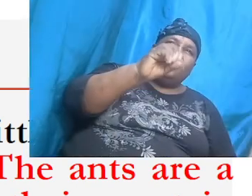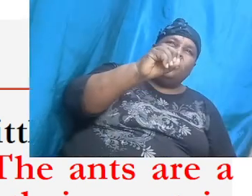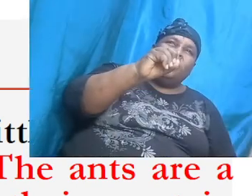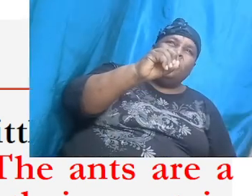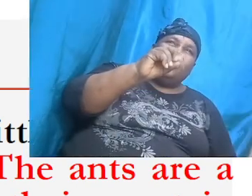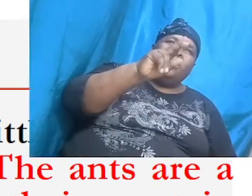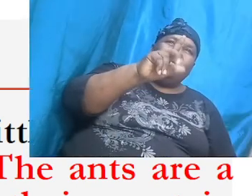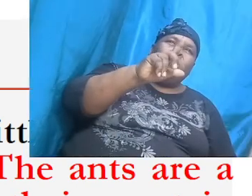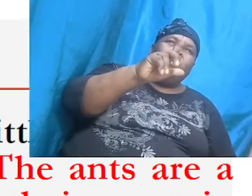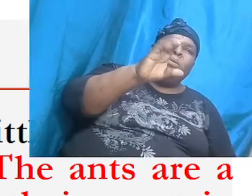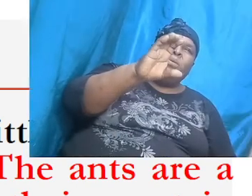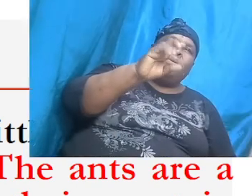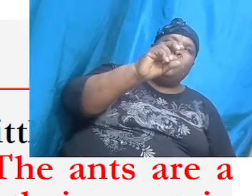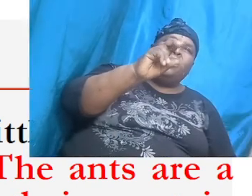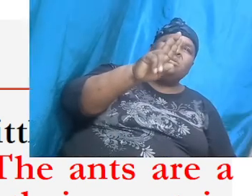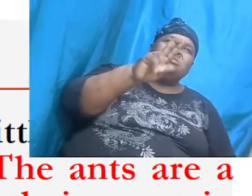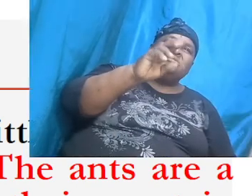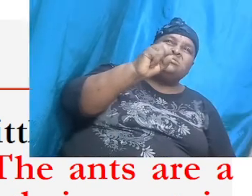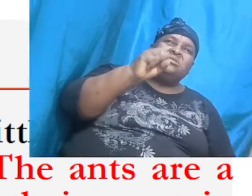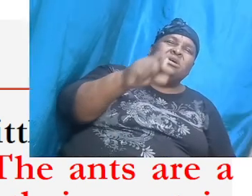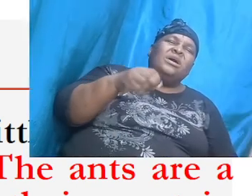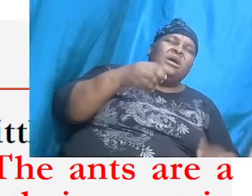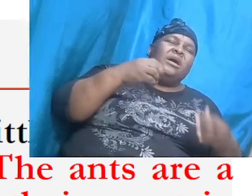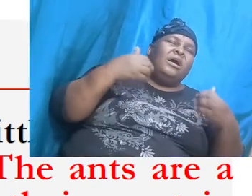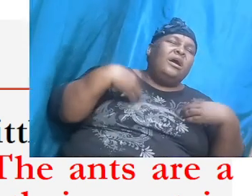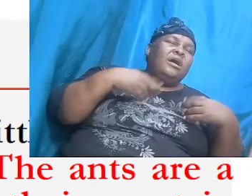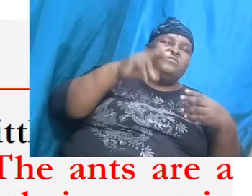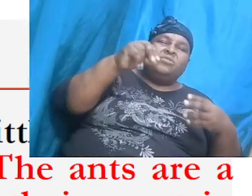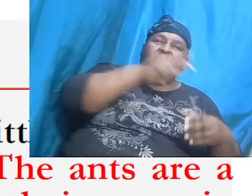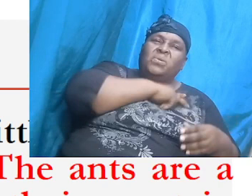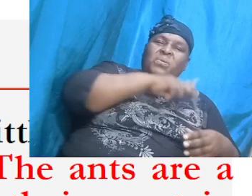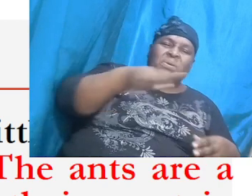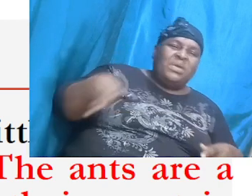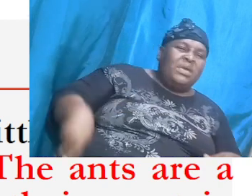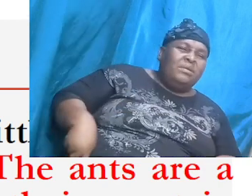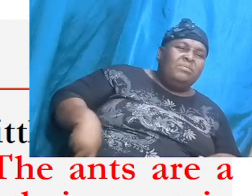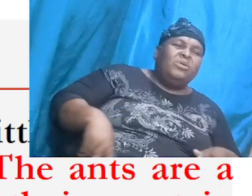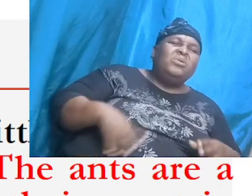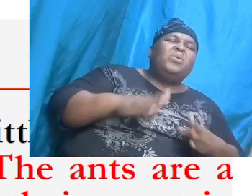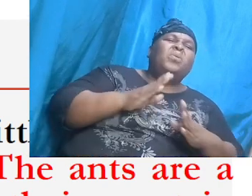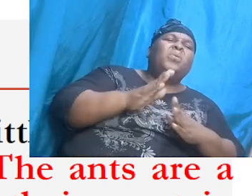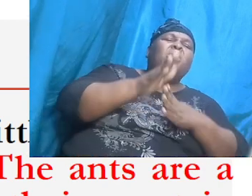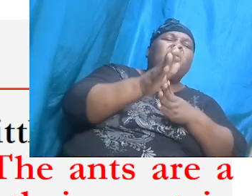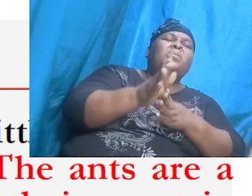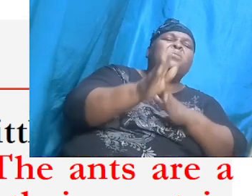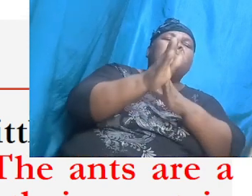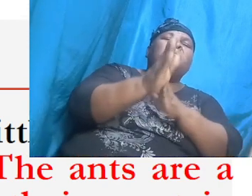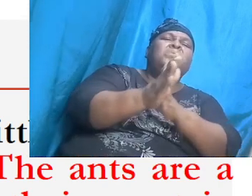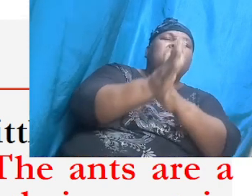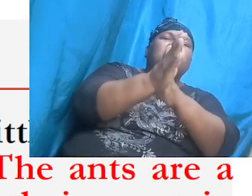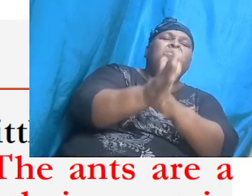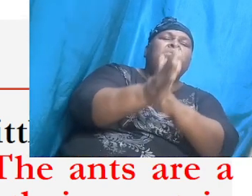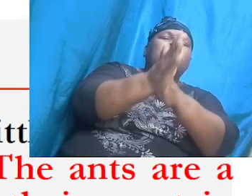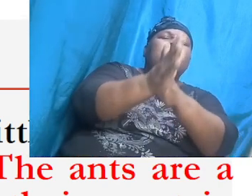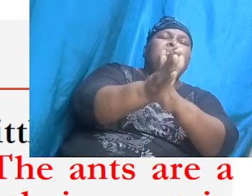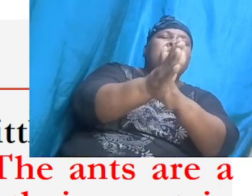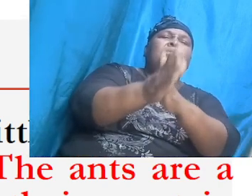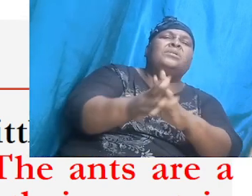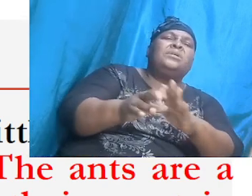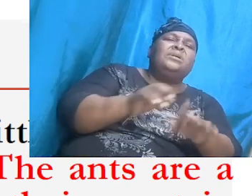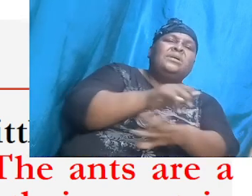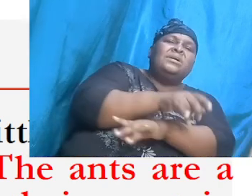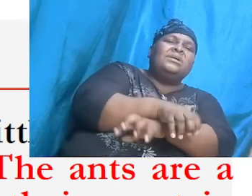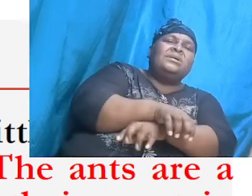king, yet they go forth, all of them, by bands. And they go on to say, the spider take it whole with her